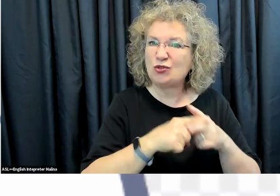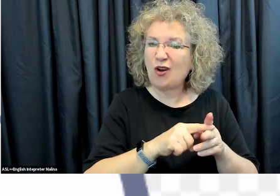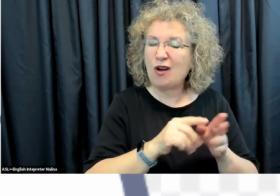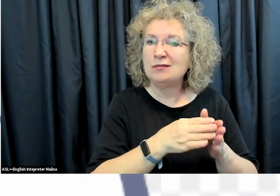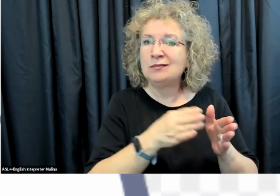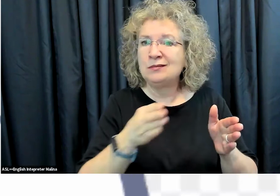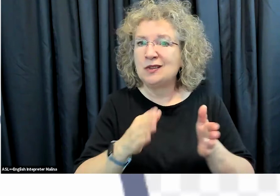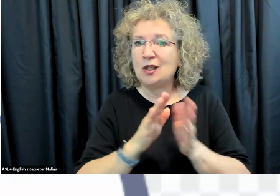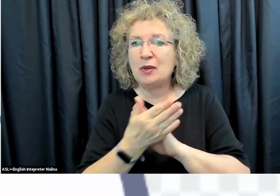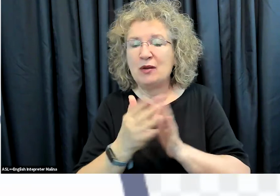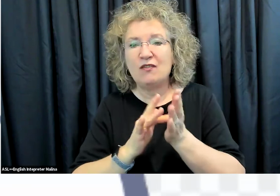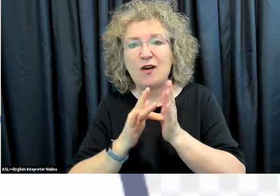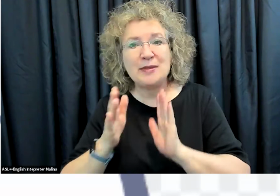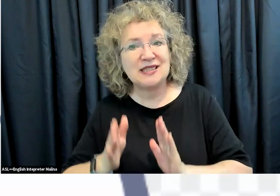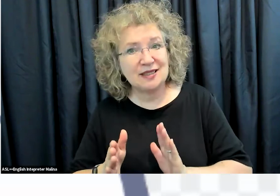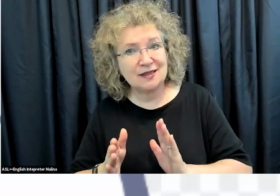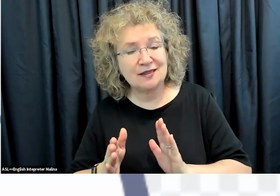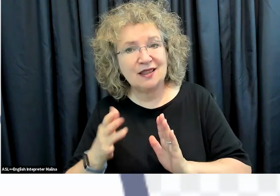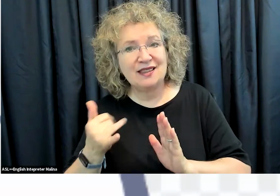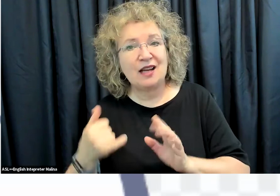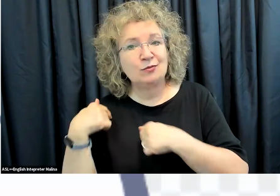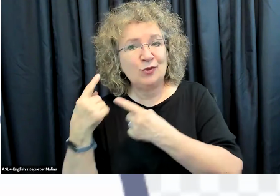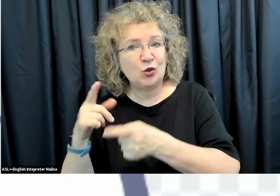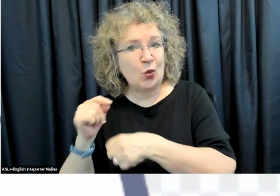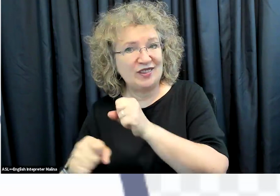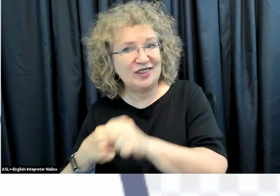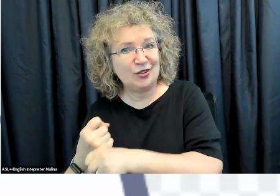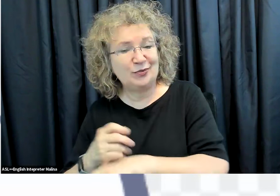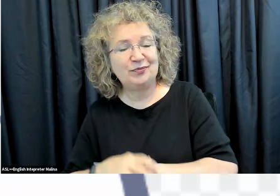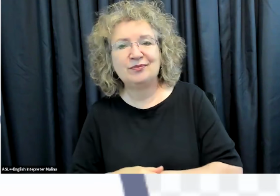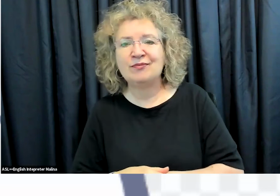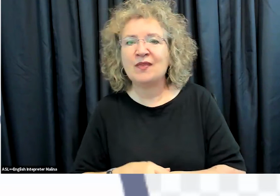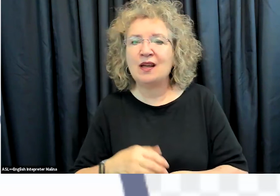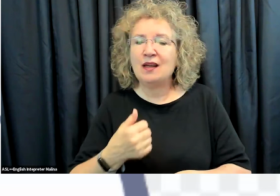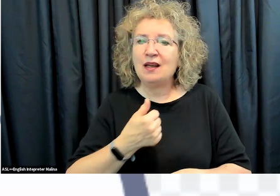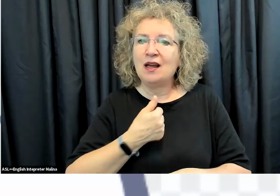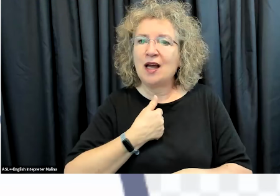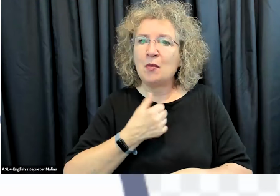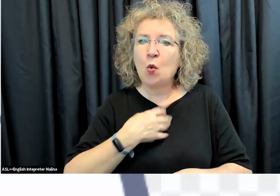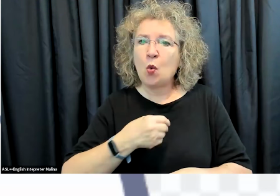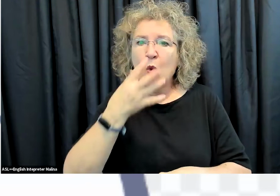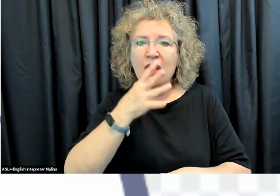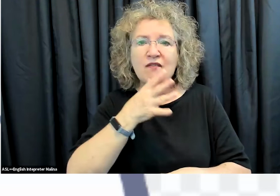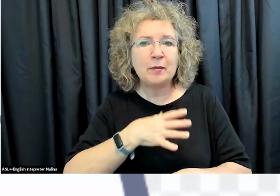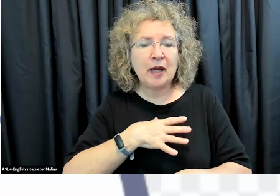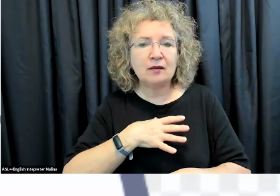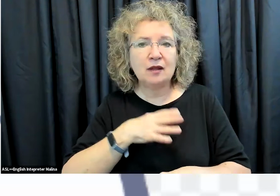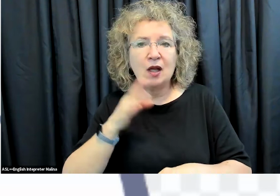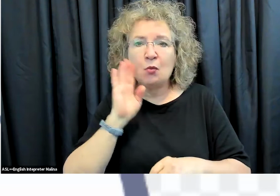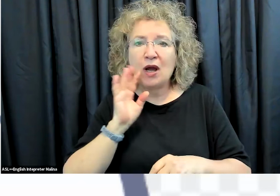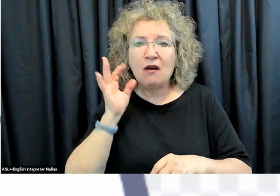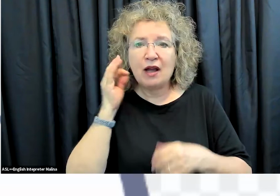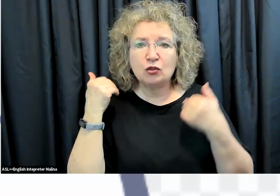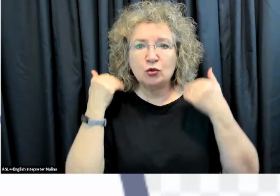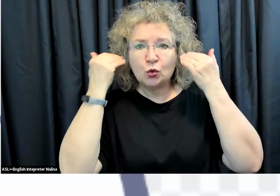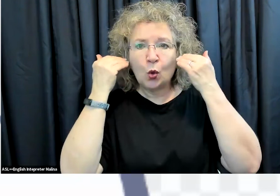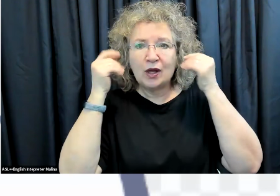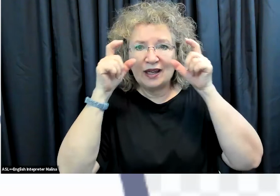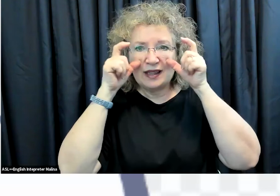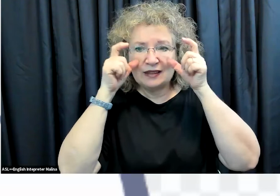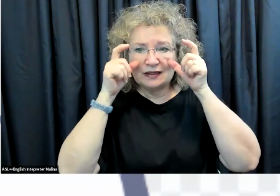and I'm excited to be here. I am a white female with short brown hair. I'm wearing glasses and a blue